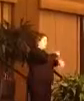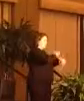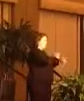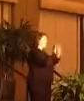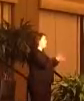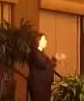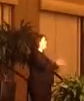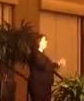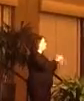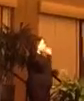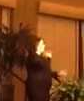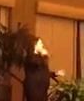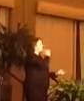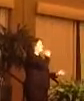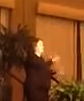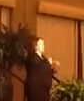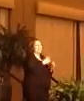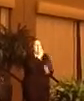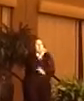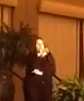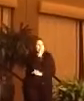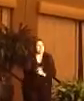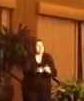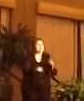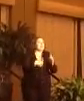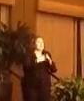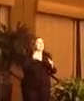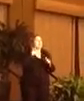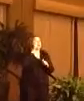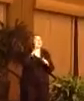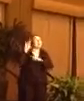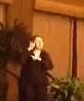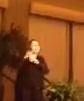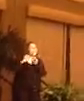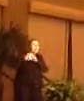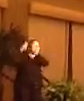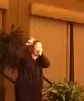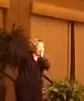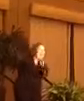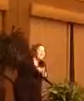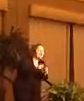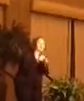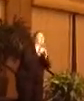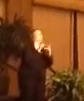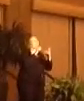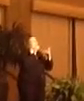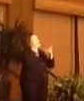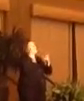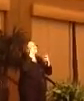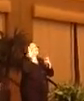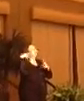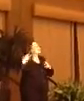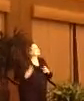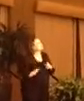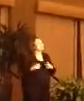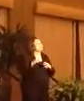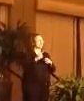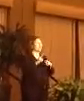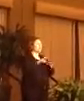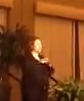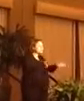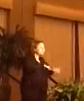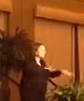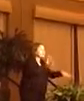like punctuated with jumping out of a plane with a drag queen, or swimming in blue, swimming in $67,000 in